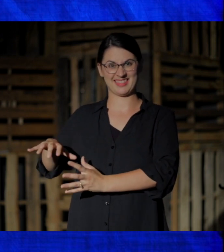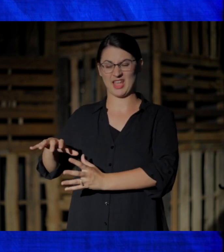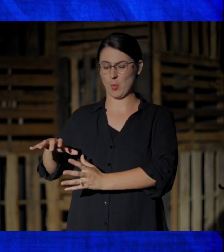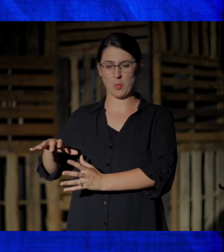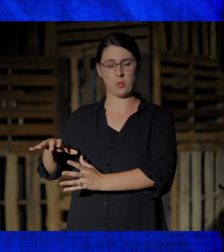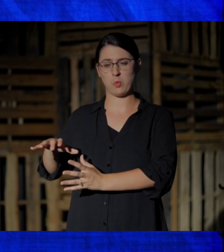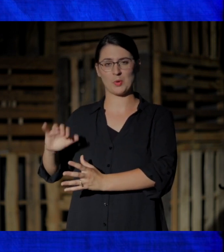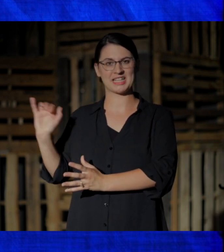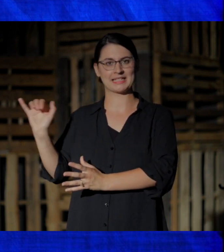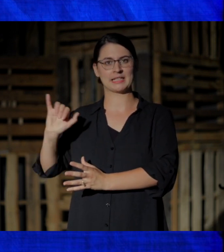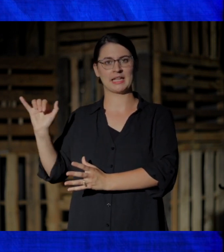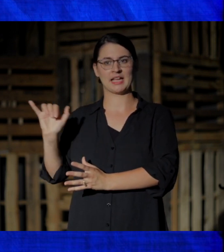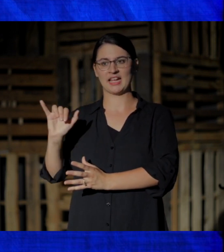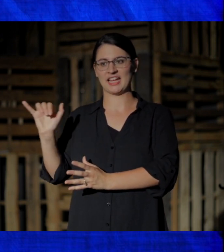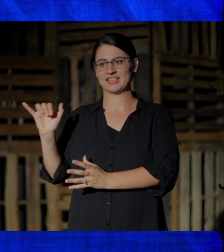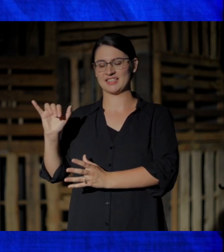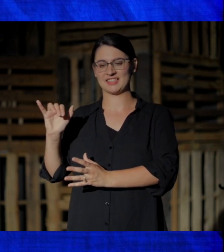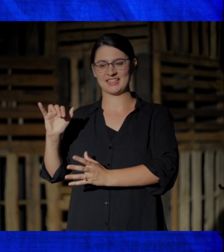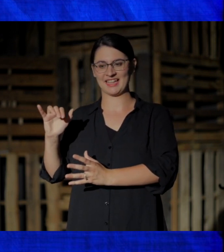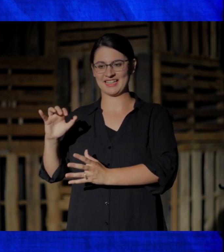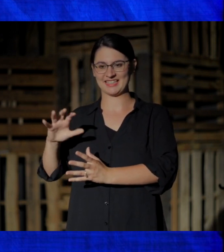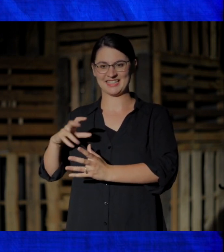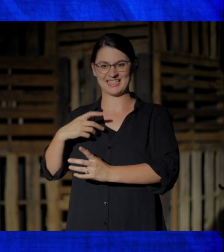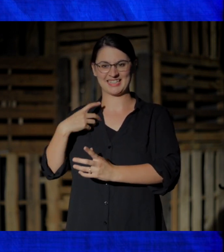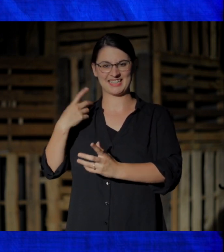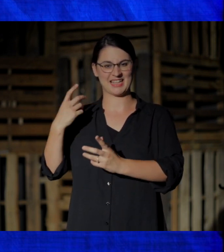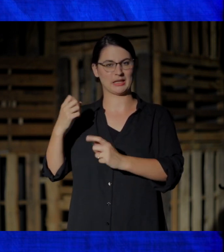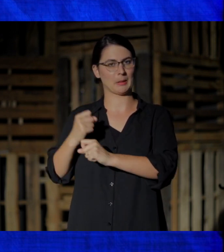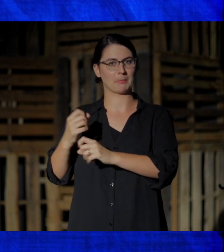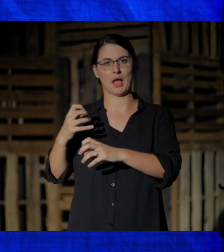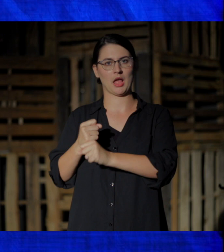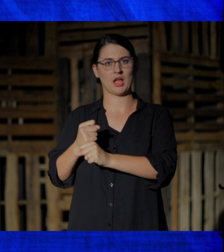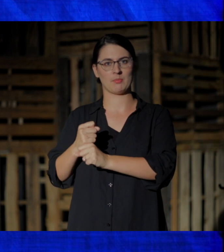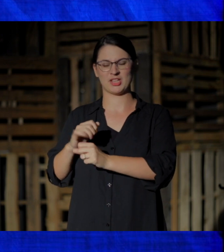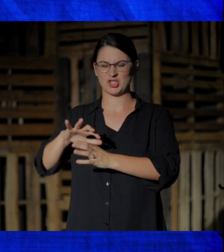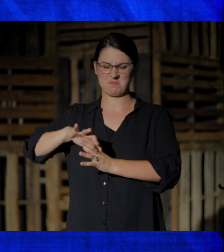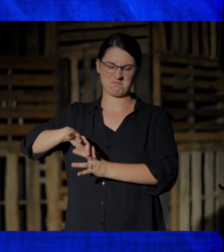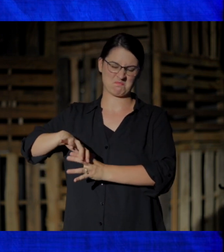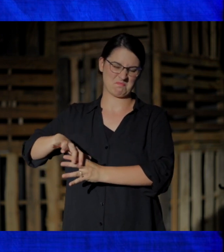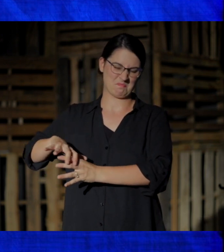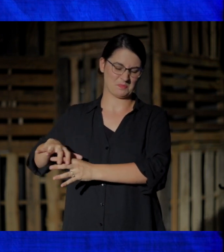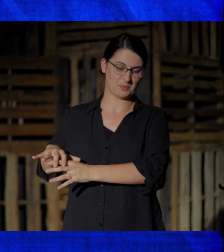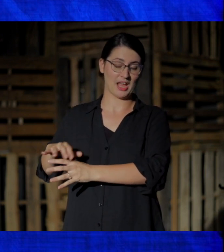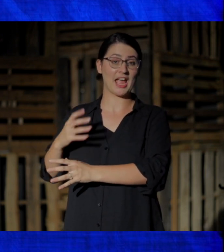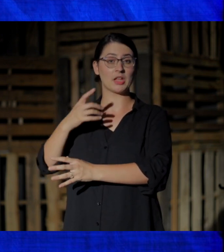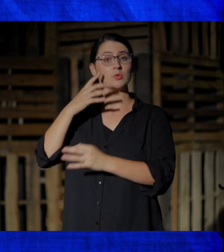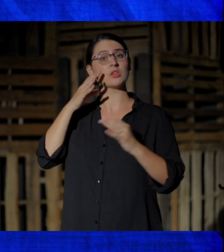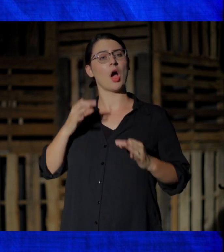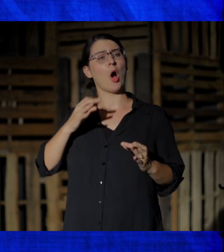shoved them down in here and you decided if I just ignore it, it'll go away.